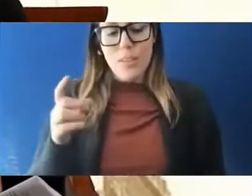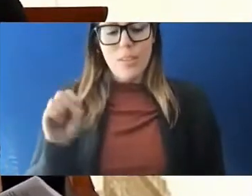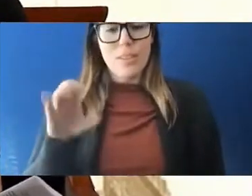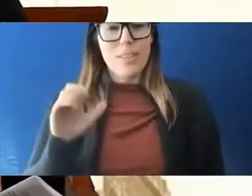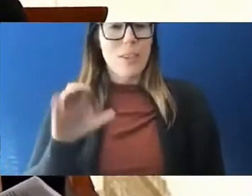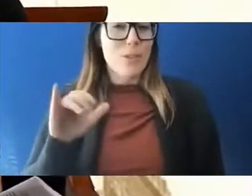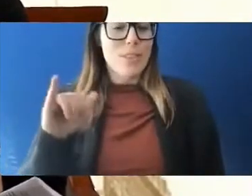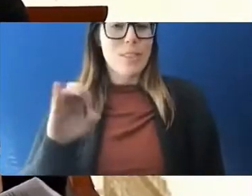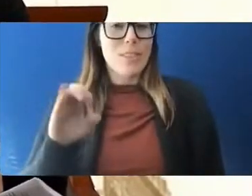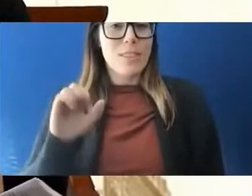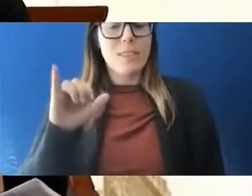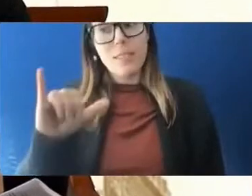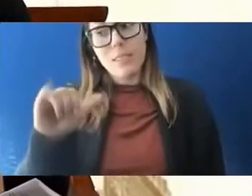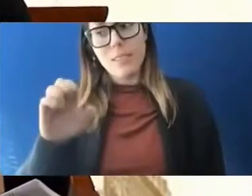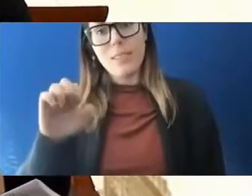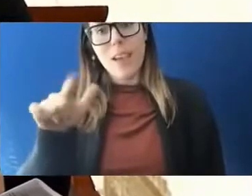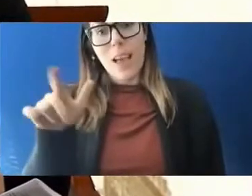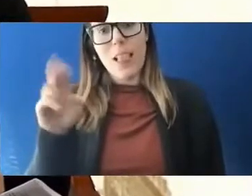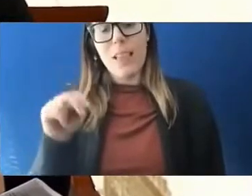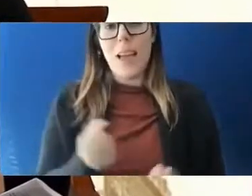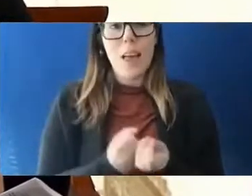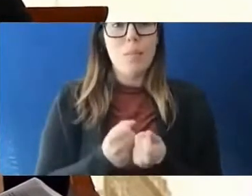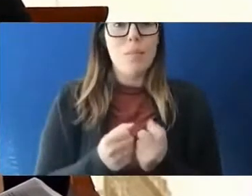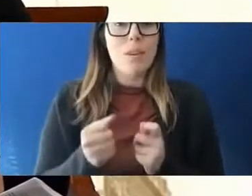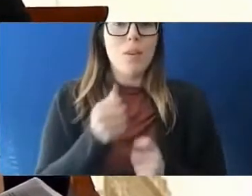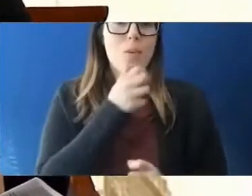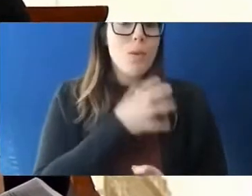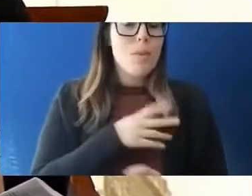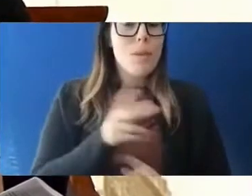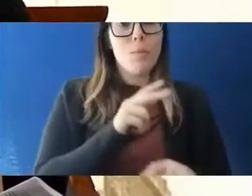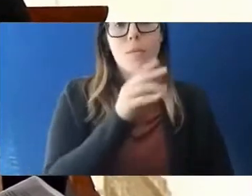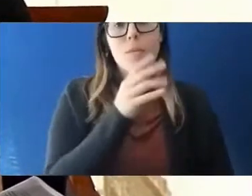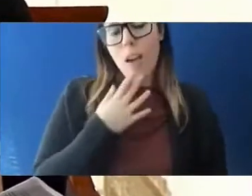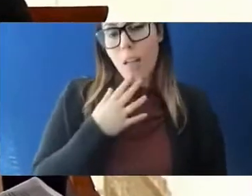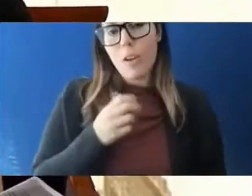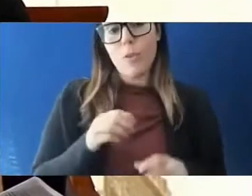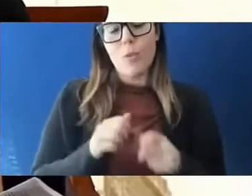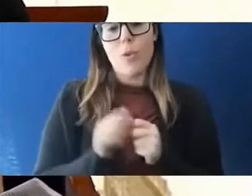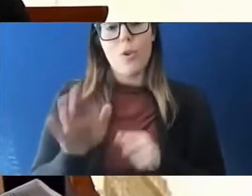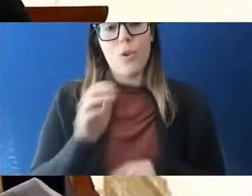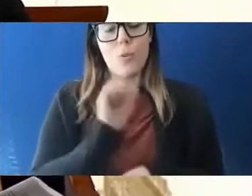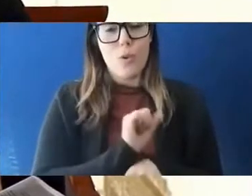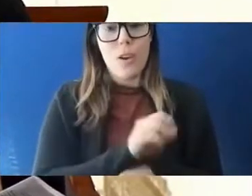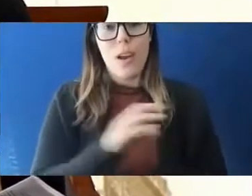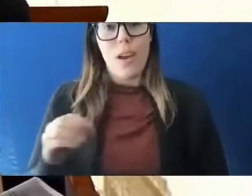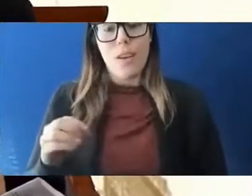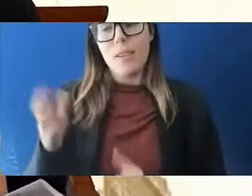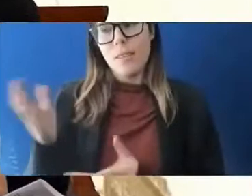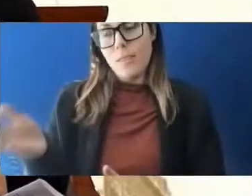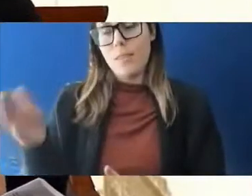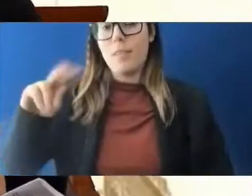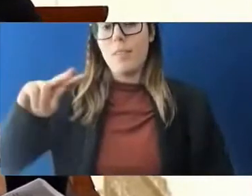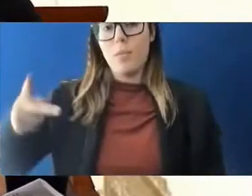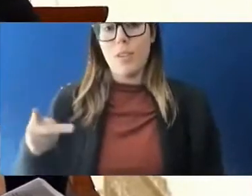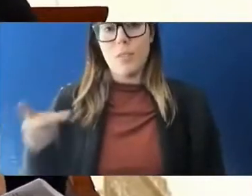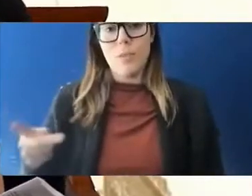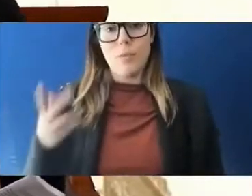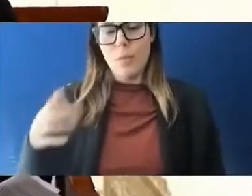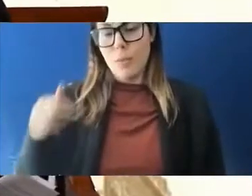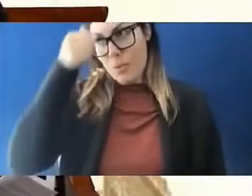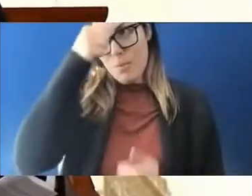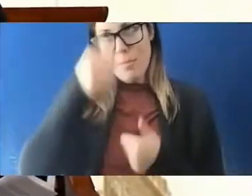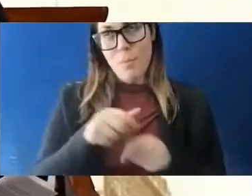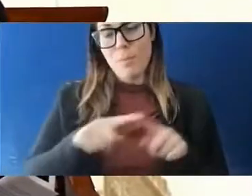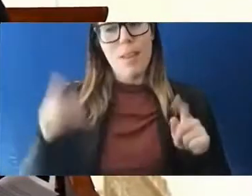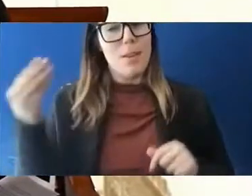itself, decades of centering women and people of color in her work. And Madam Vice President, you may not remember